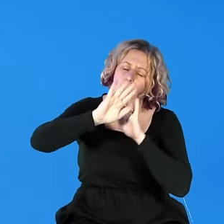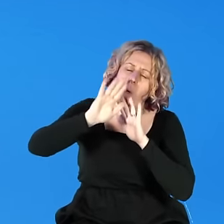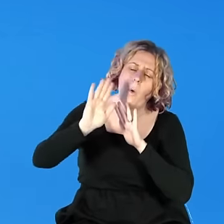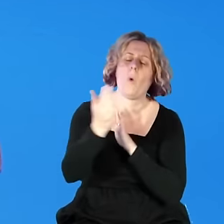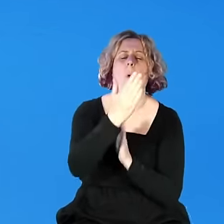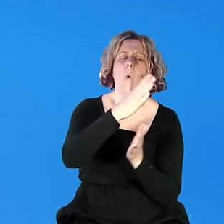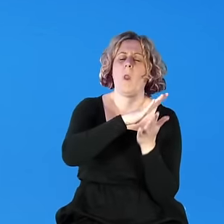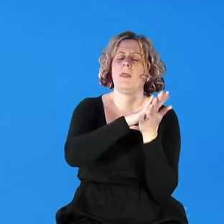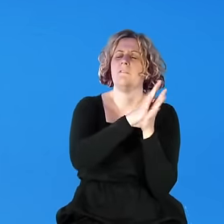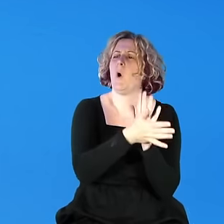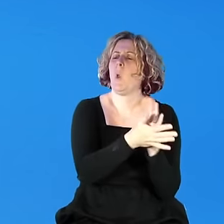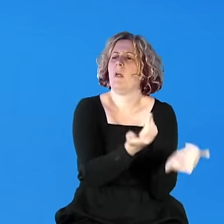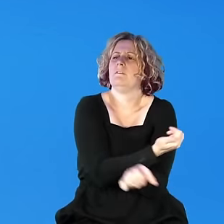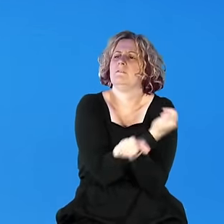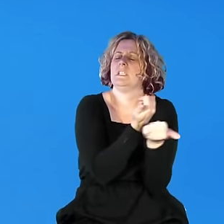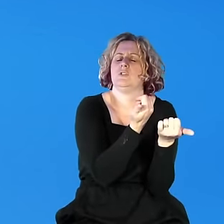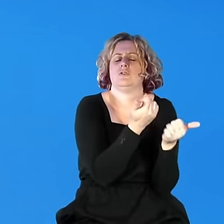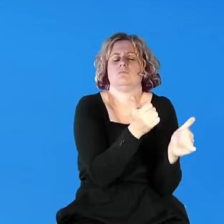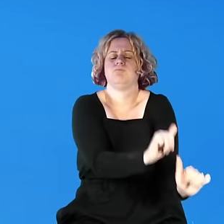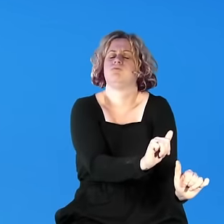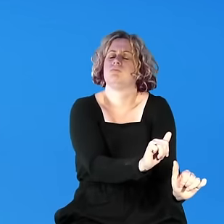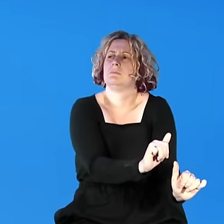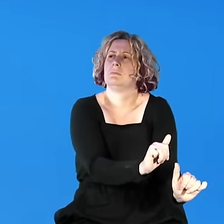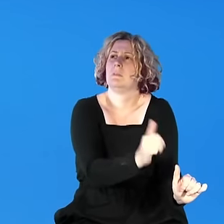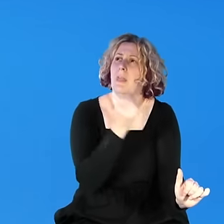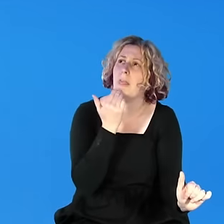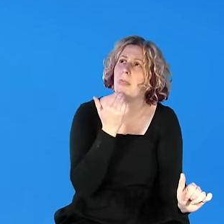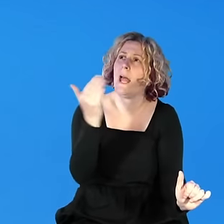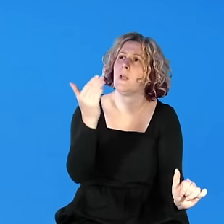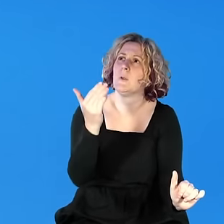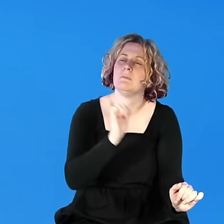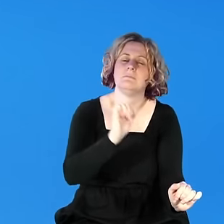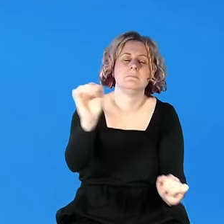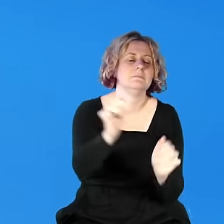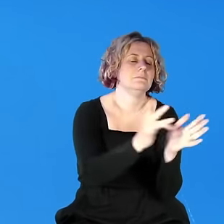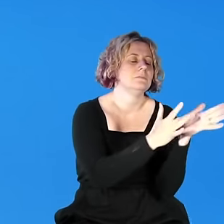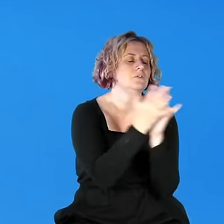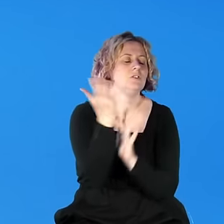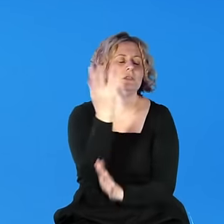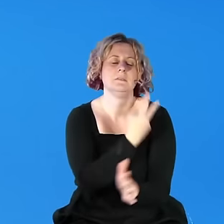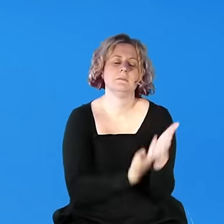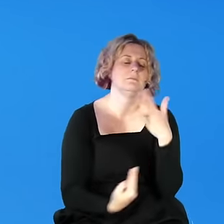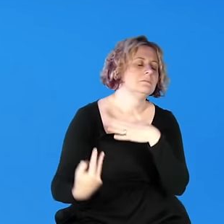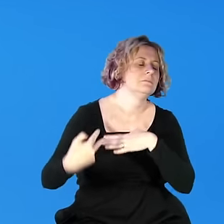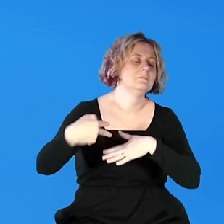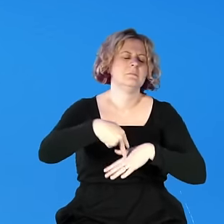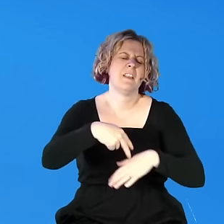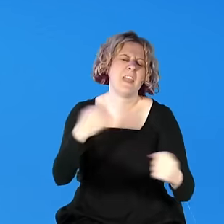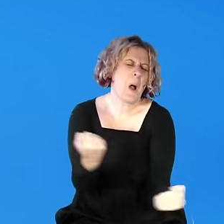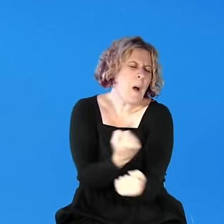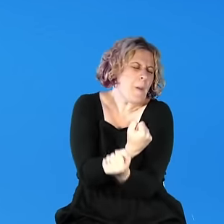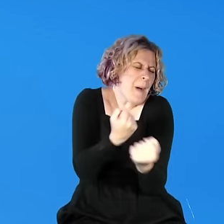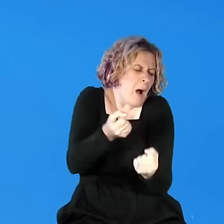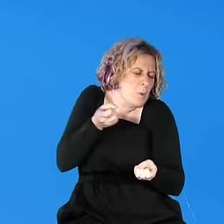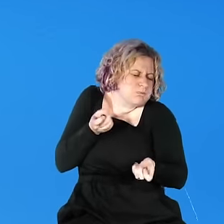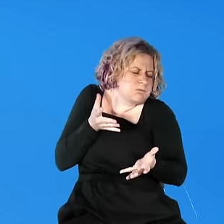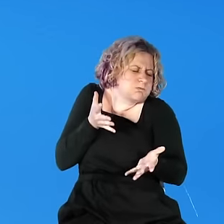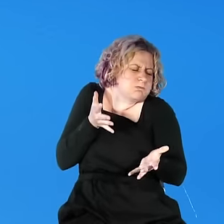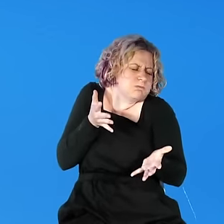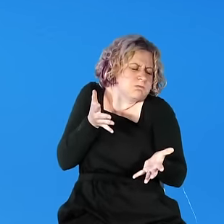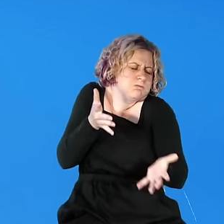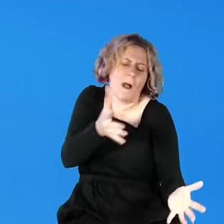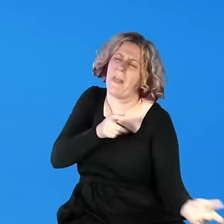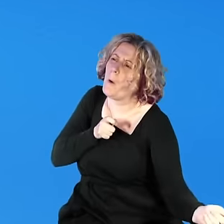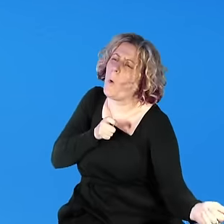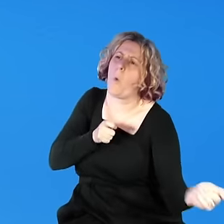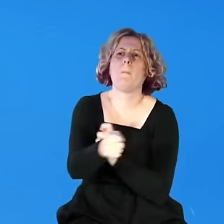And thank you that when he rose from the dead on the third day, a power was unleashed that will renew this entire